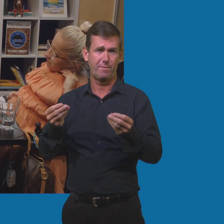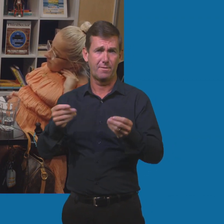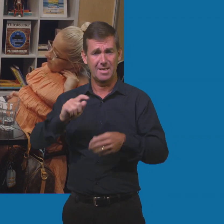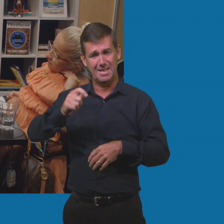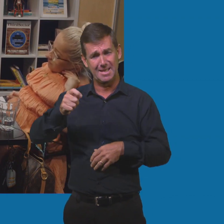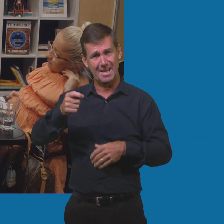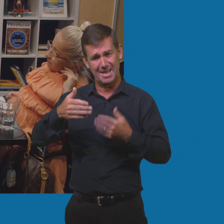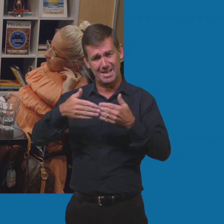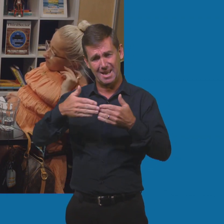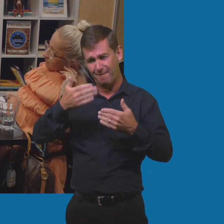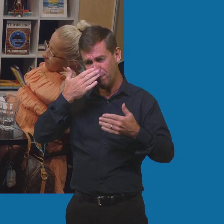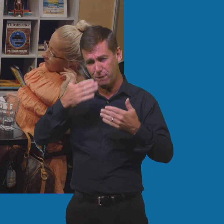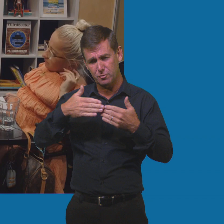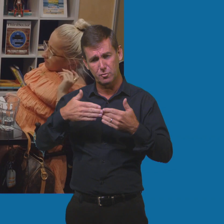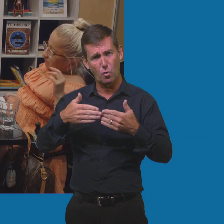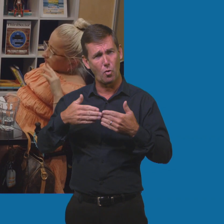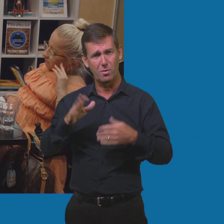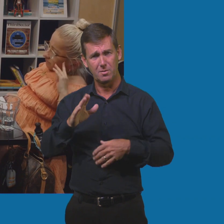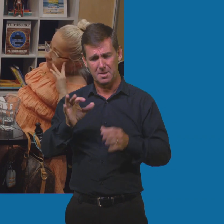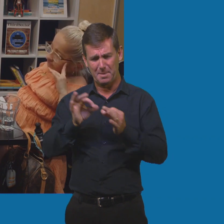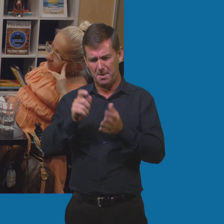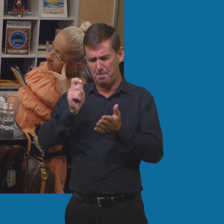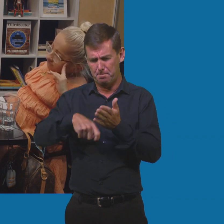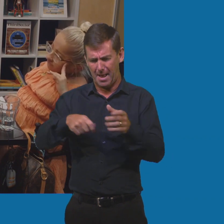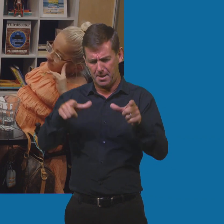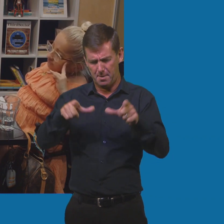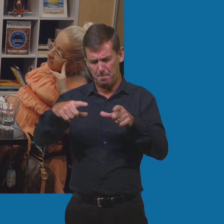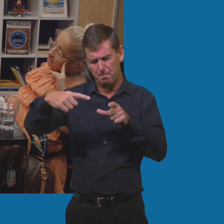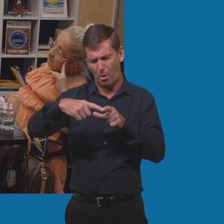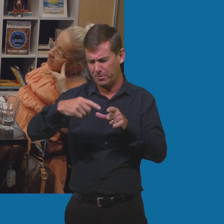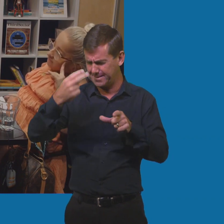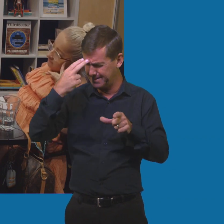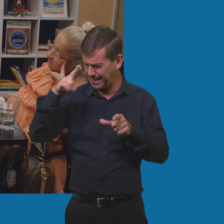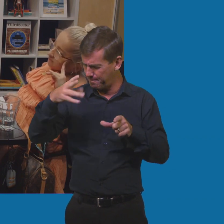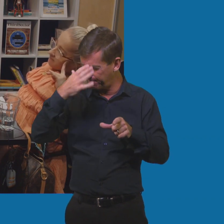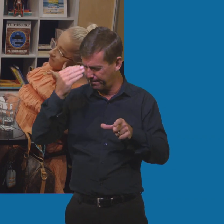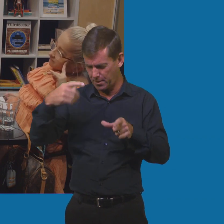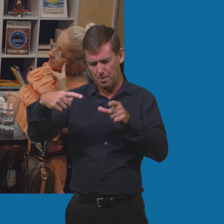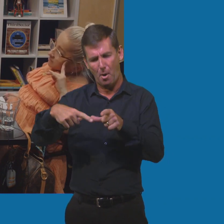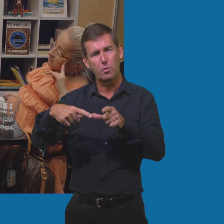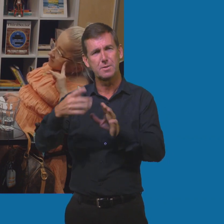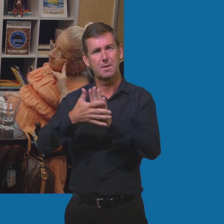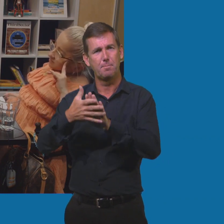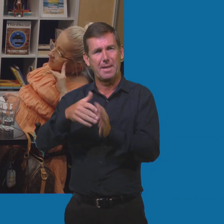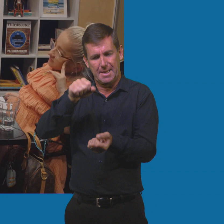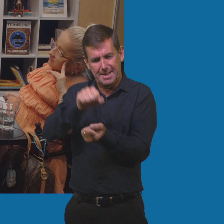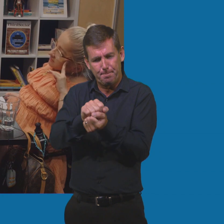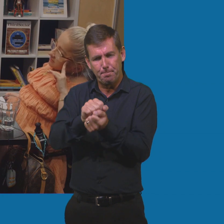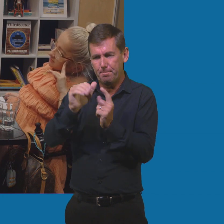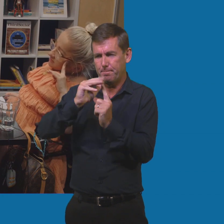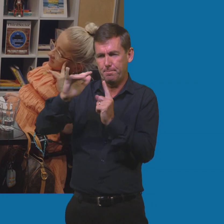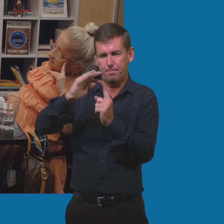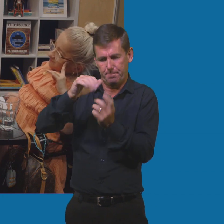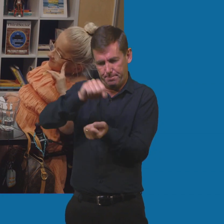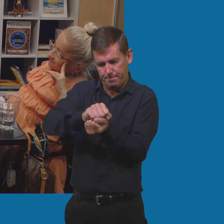But B, you can buy boxes that, I forget what the technical terminology is, but there's boxes to put your keys in that shield the signal. Nice. So that's